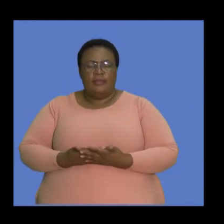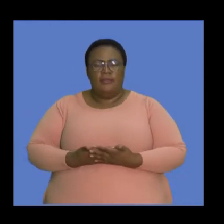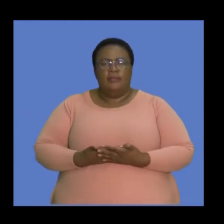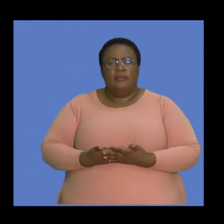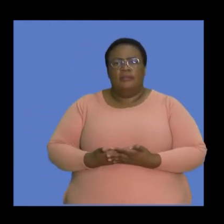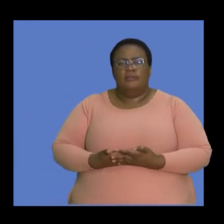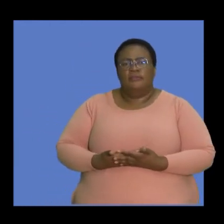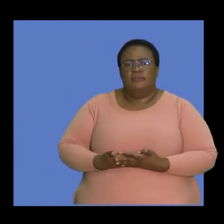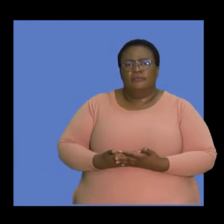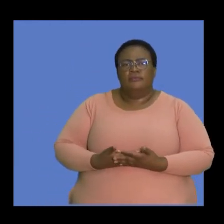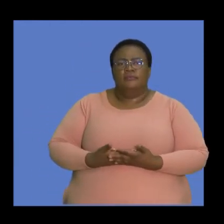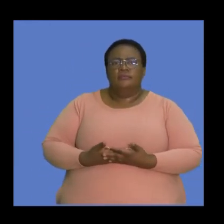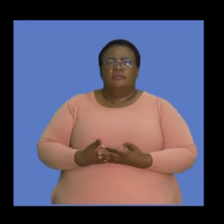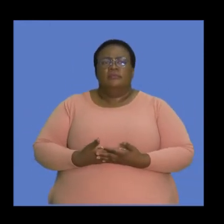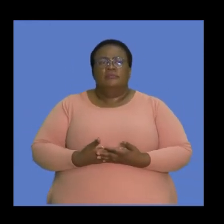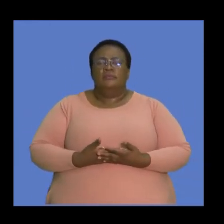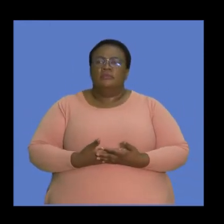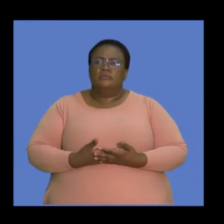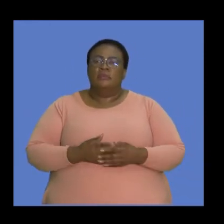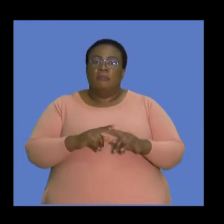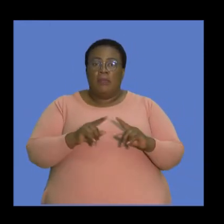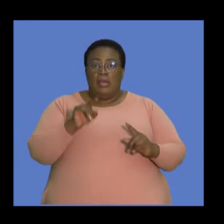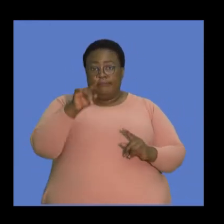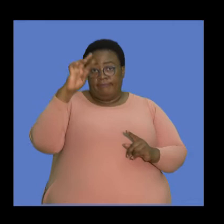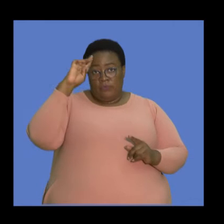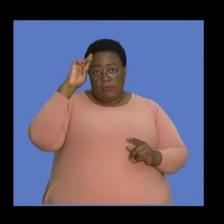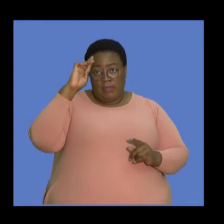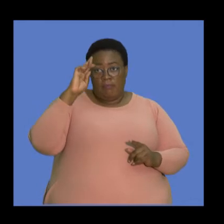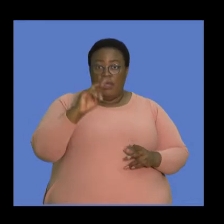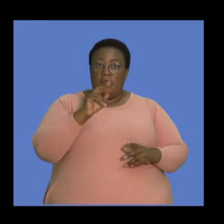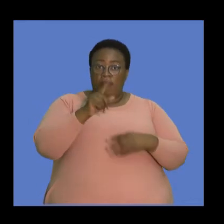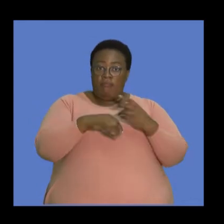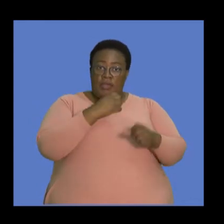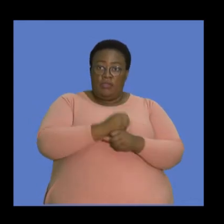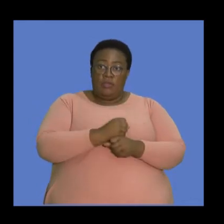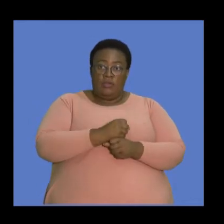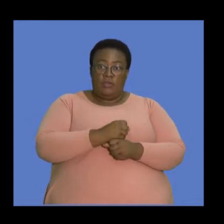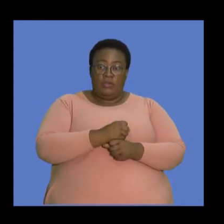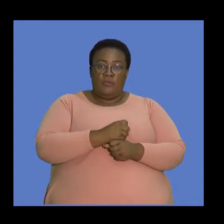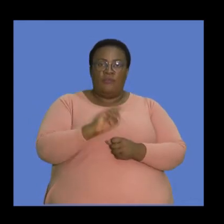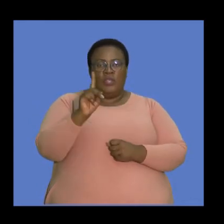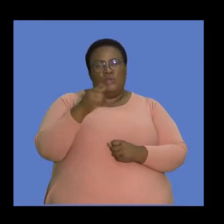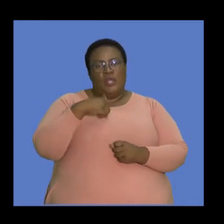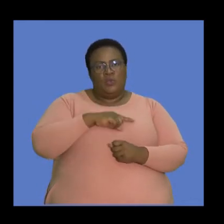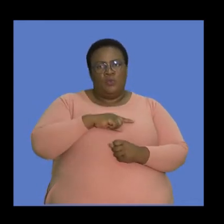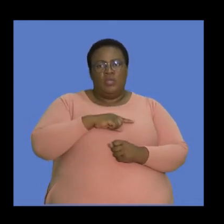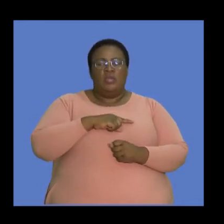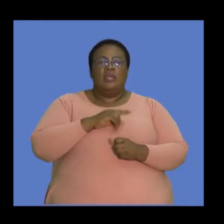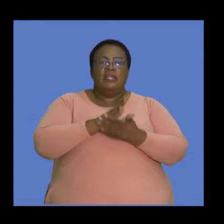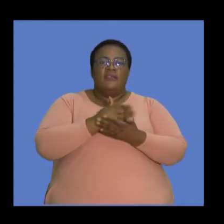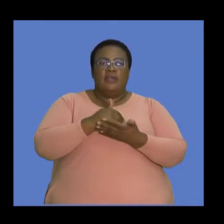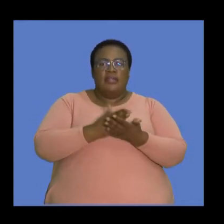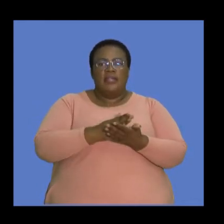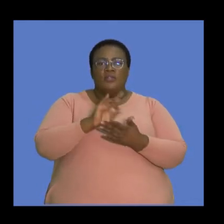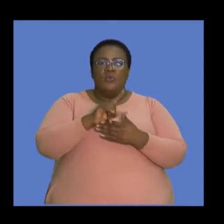They can even push it to being on a daily basis. But remember, per annum, that's what will